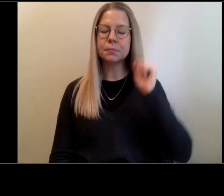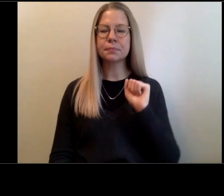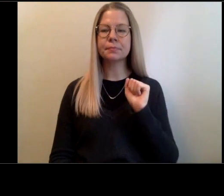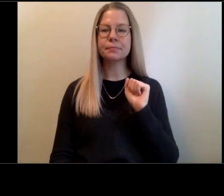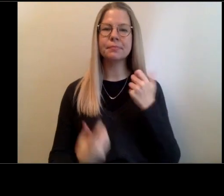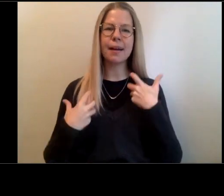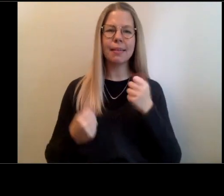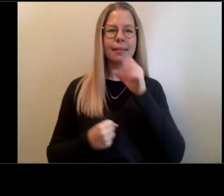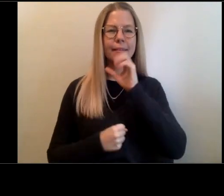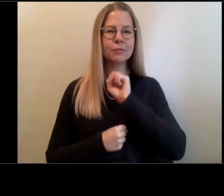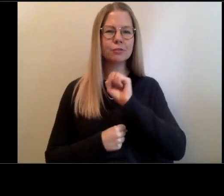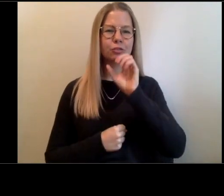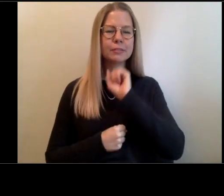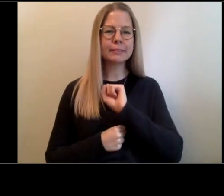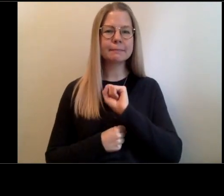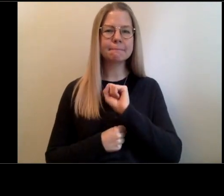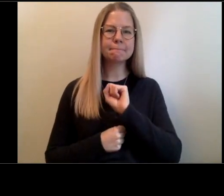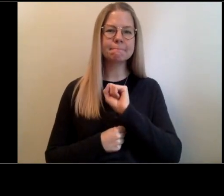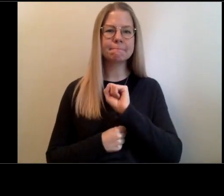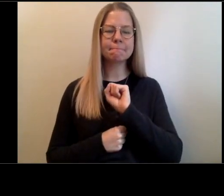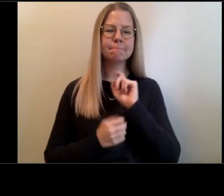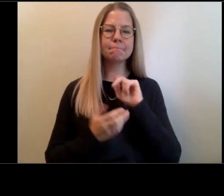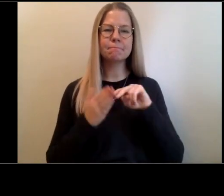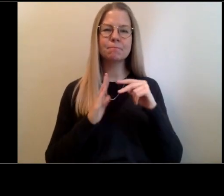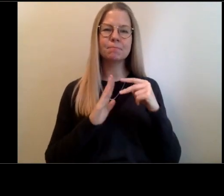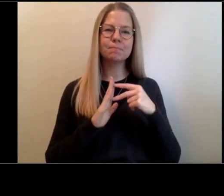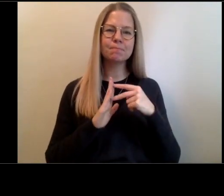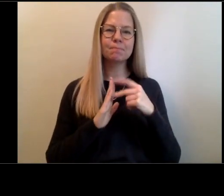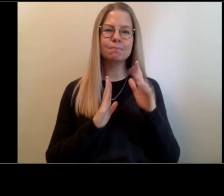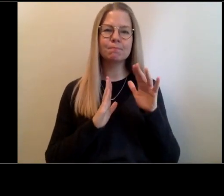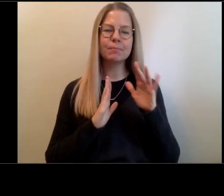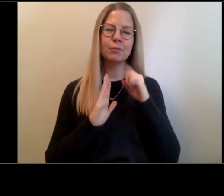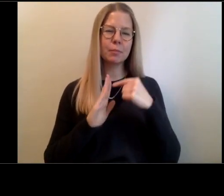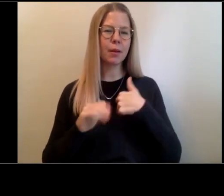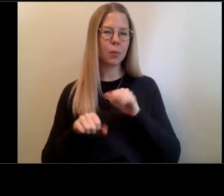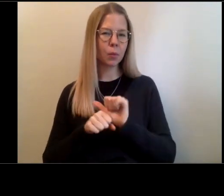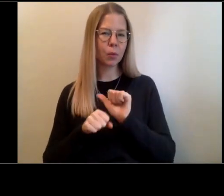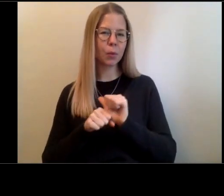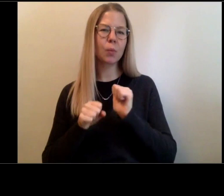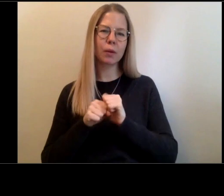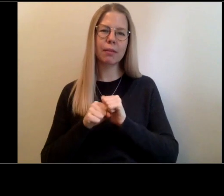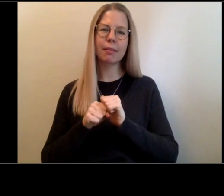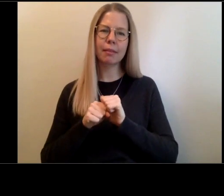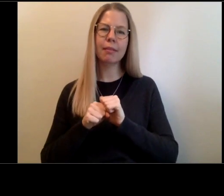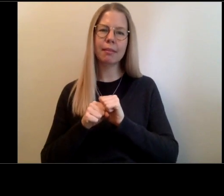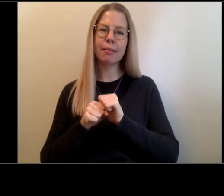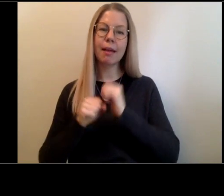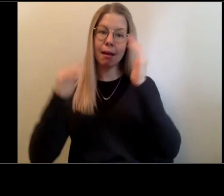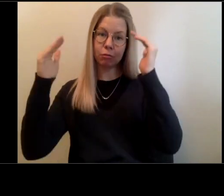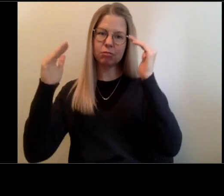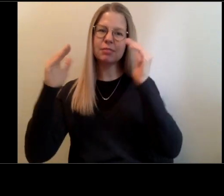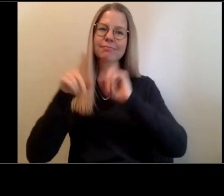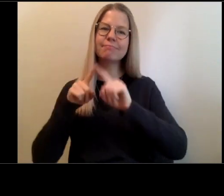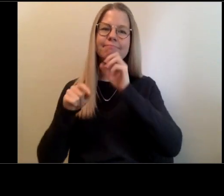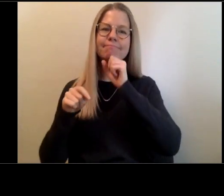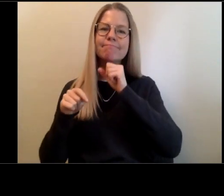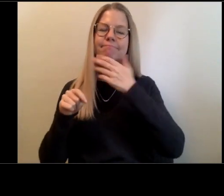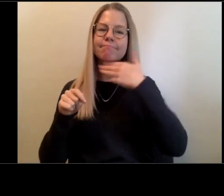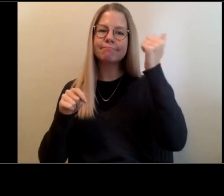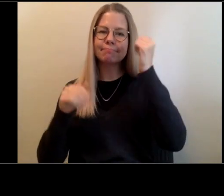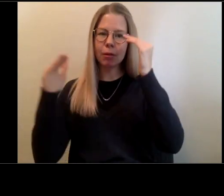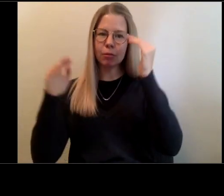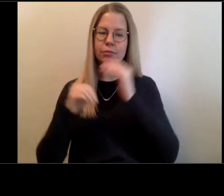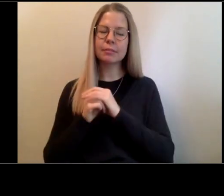I work with different adults, and I focus on aging adults, specifically working with